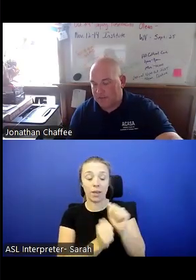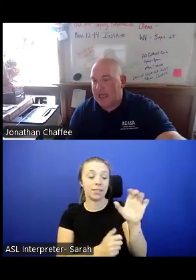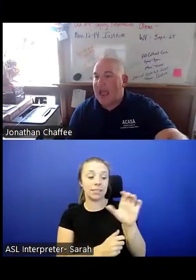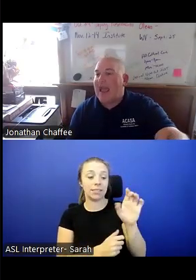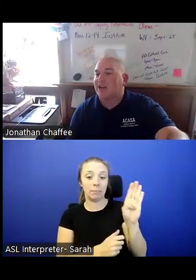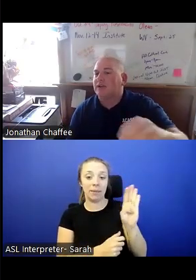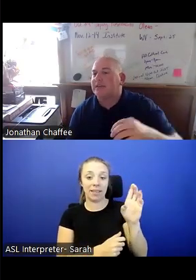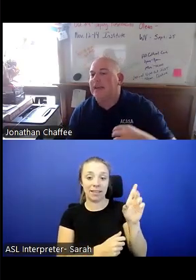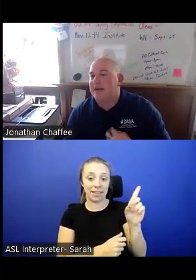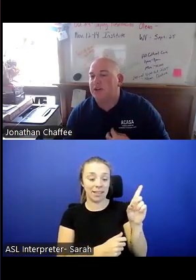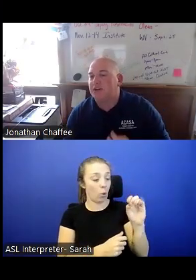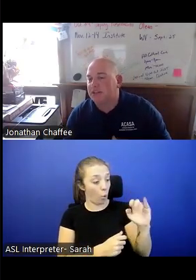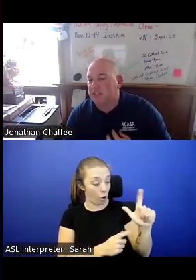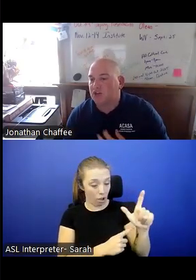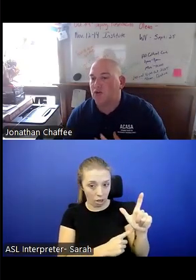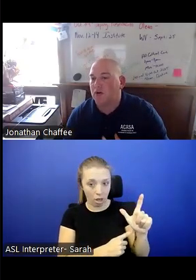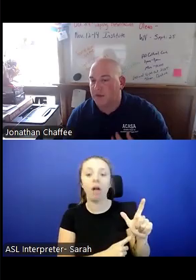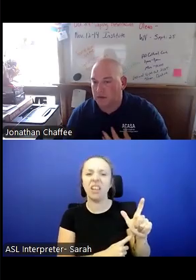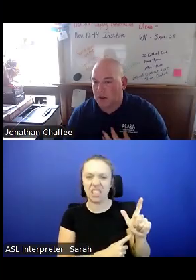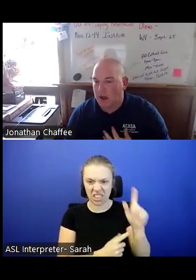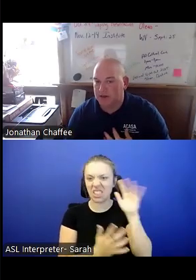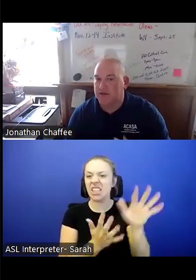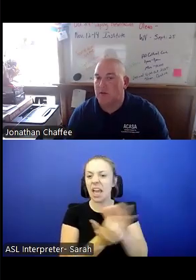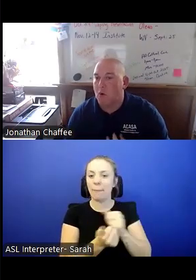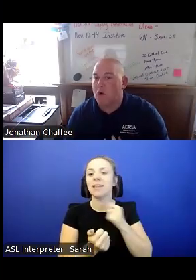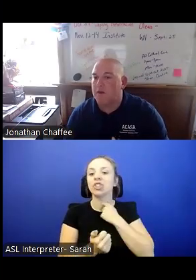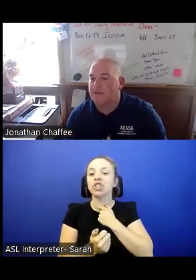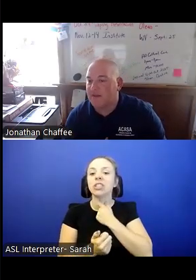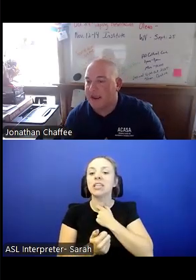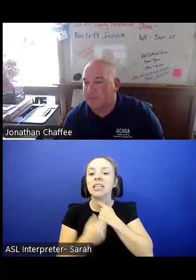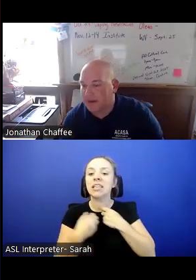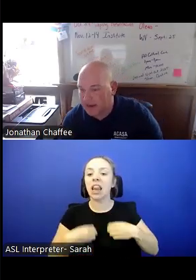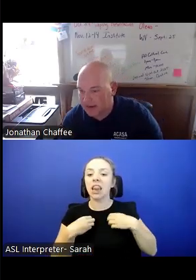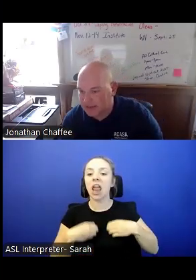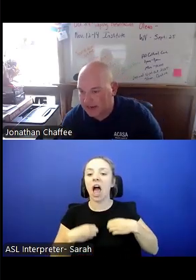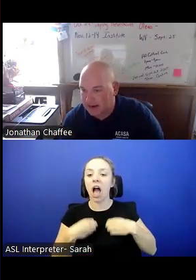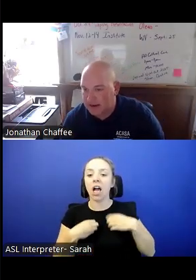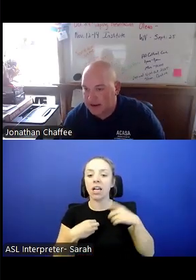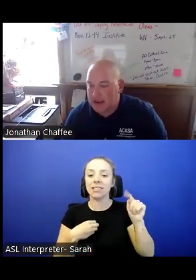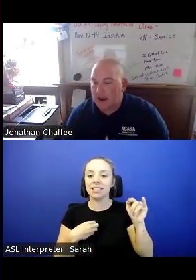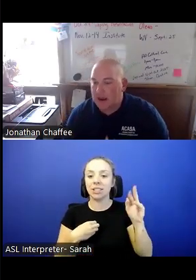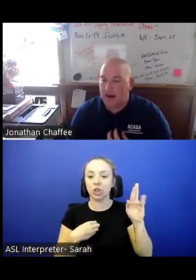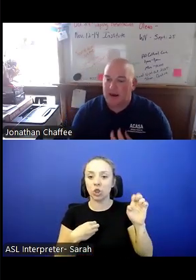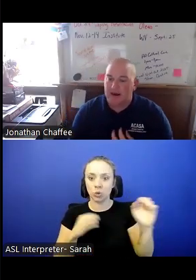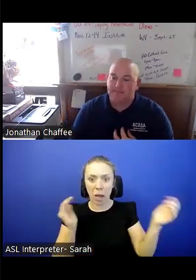oil actually damaged the tissue of the lungs more than vaping nicotine.